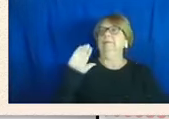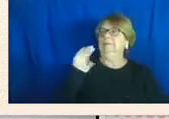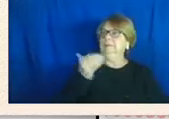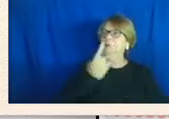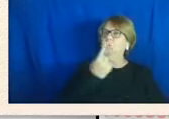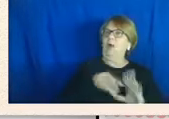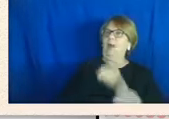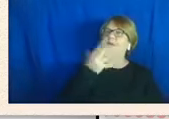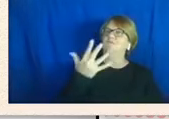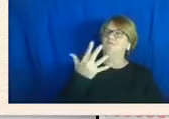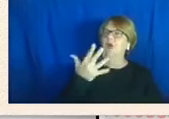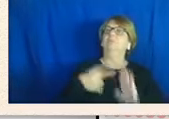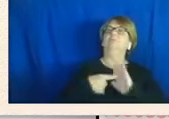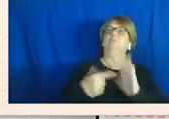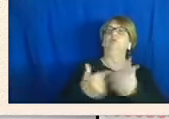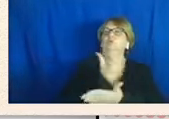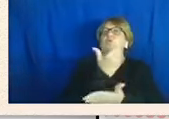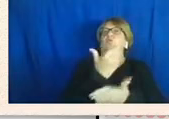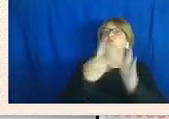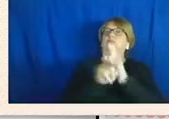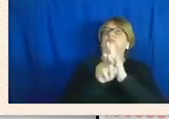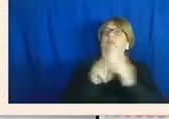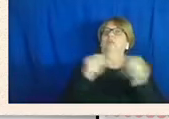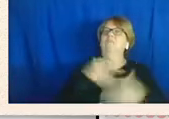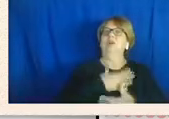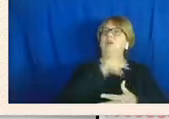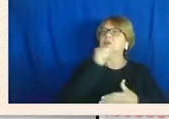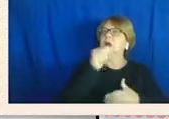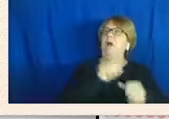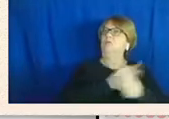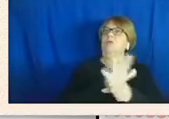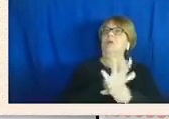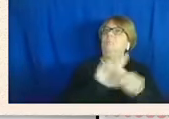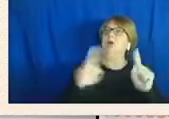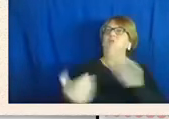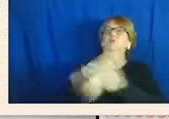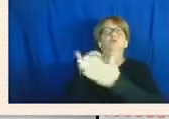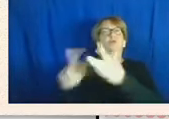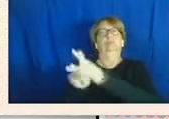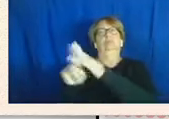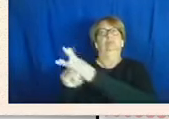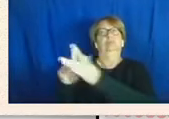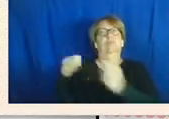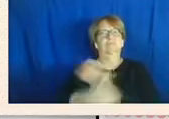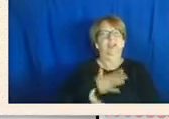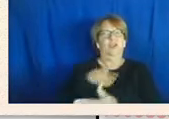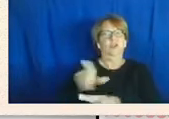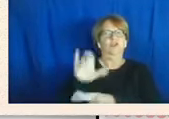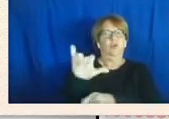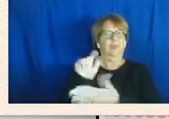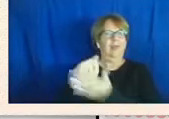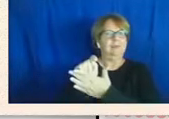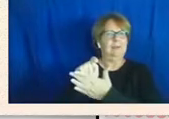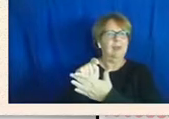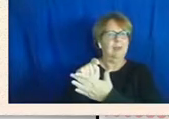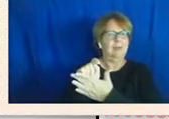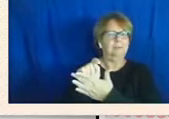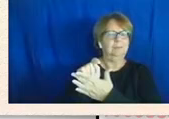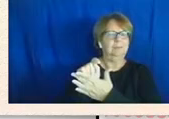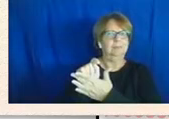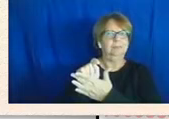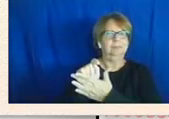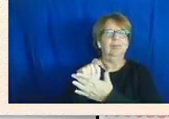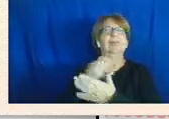new fears, not just COVID-related fears, but new fears during this time. And there were attendant mood swings,